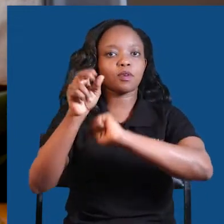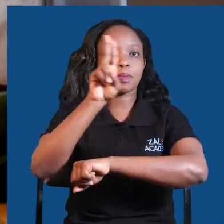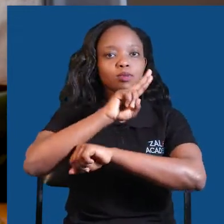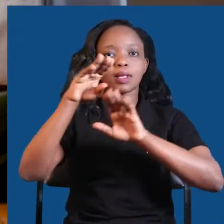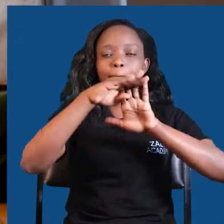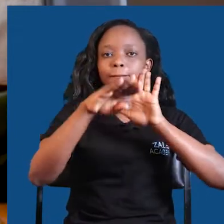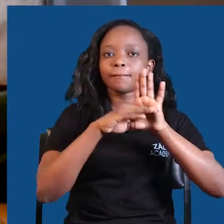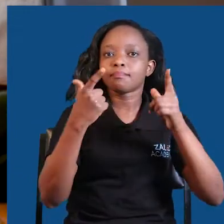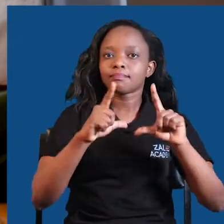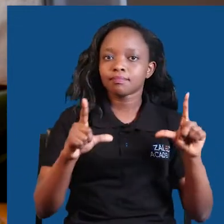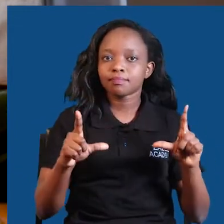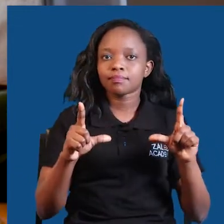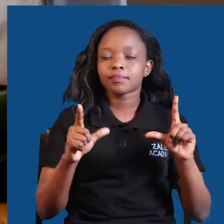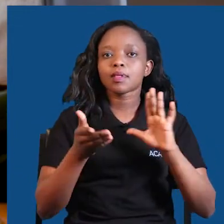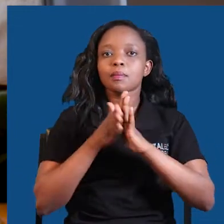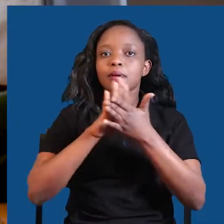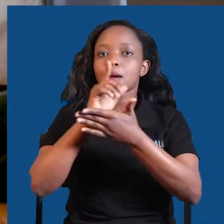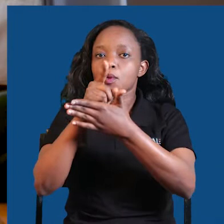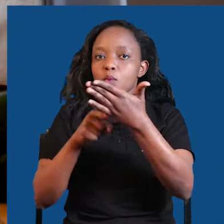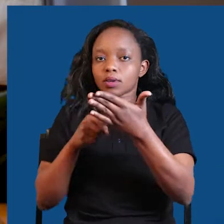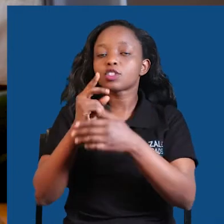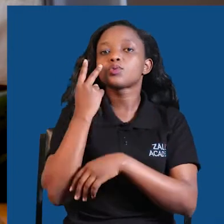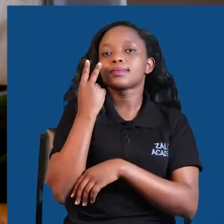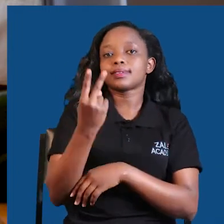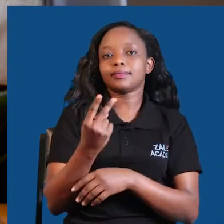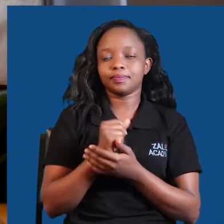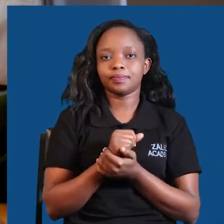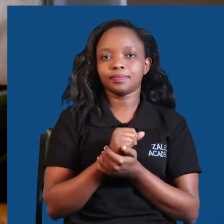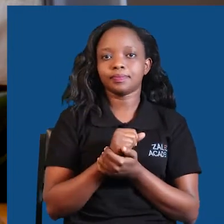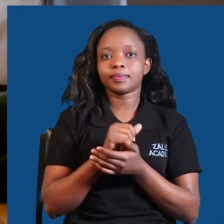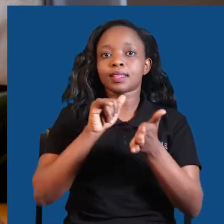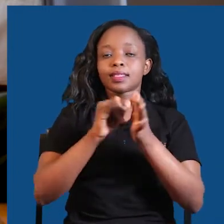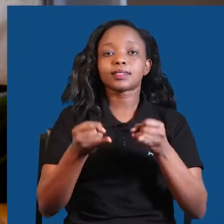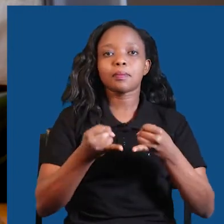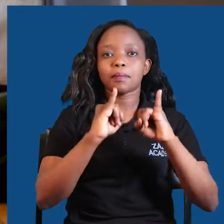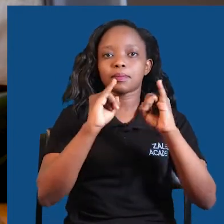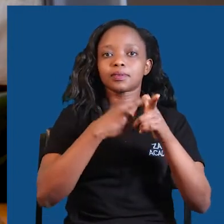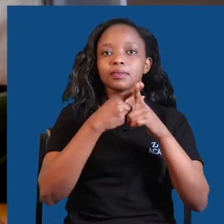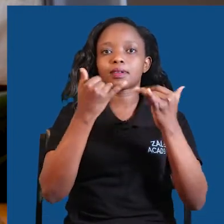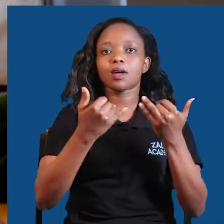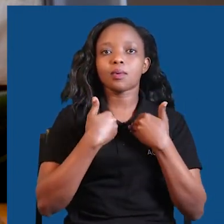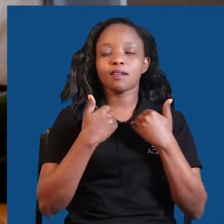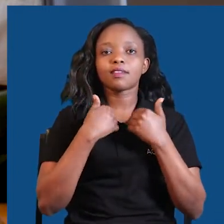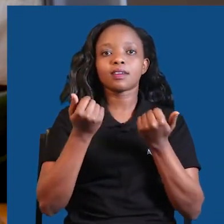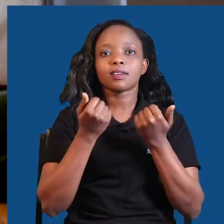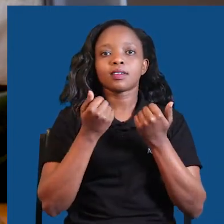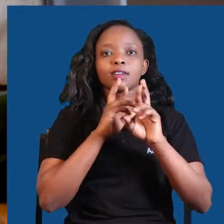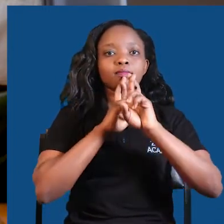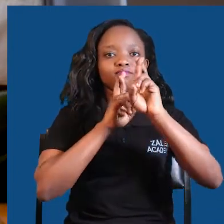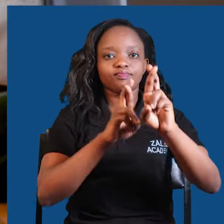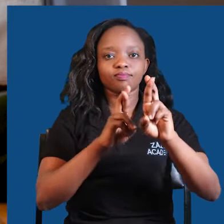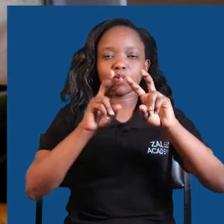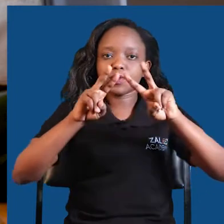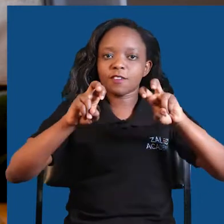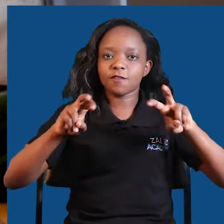is transformed using a programming language to what you eventually see. That's the implementation. Then now we have the review.